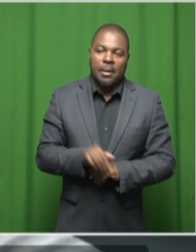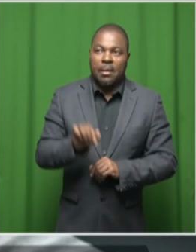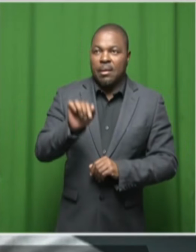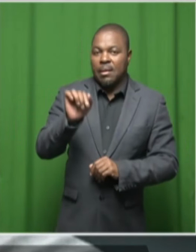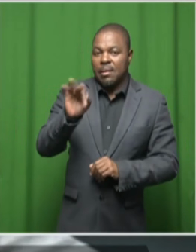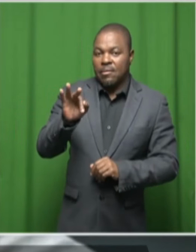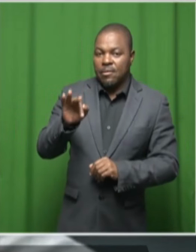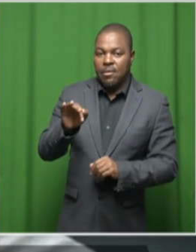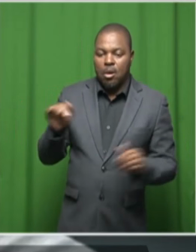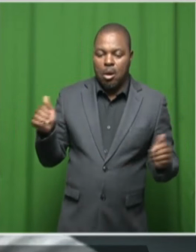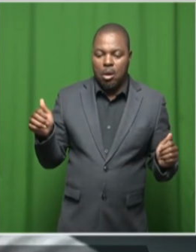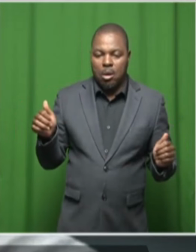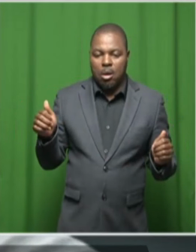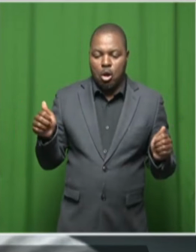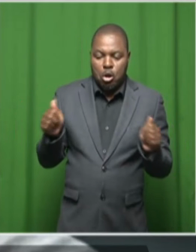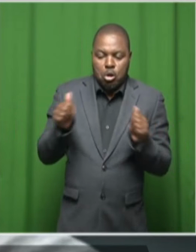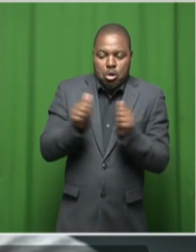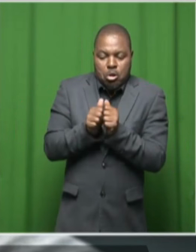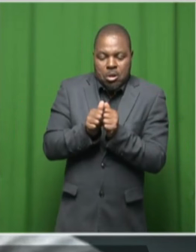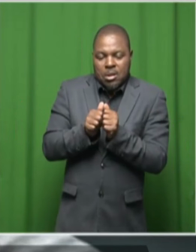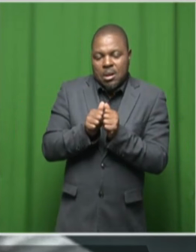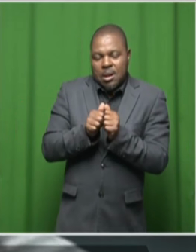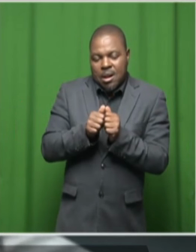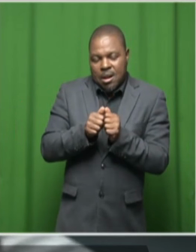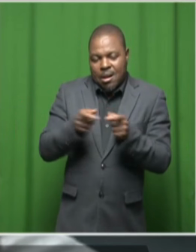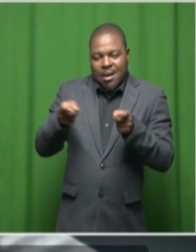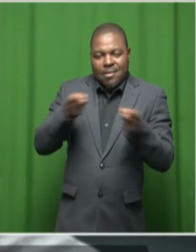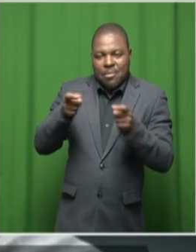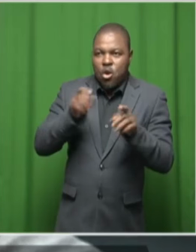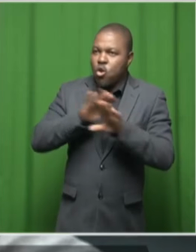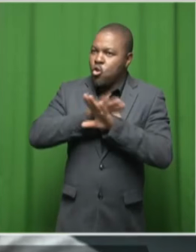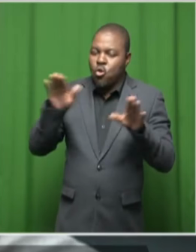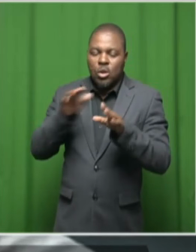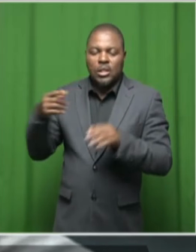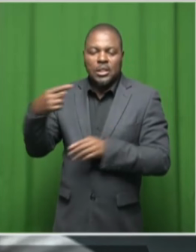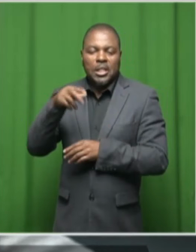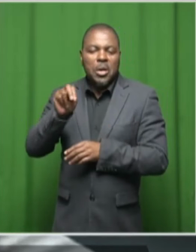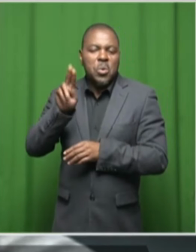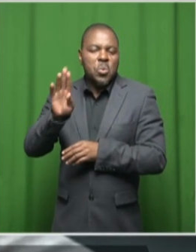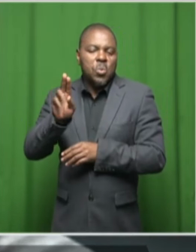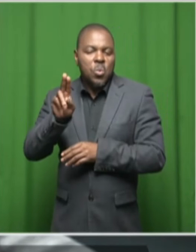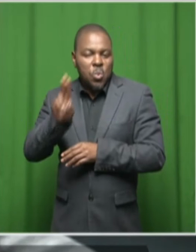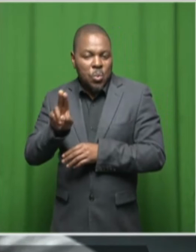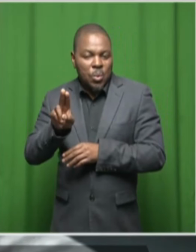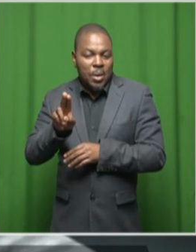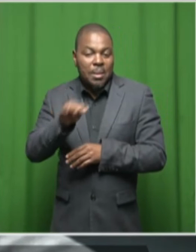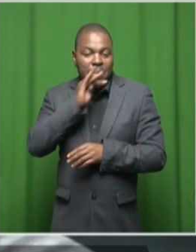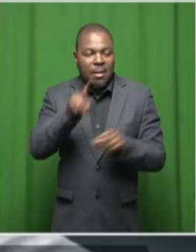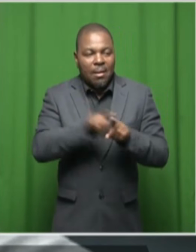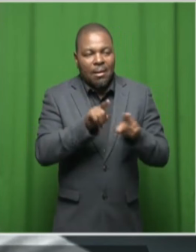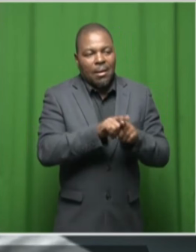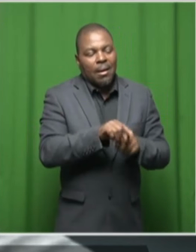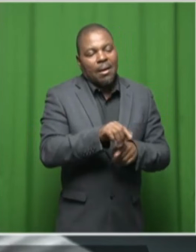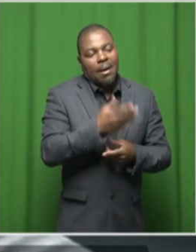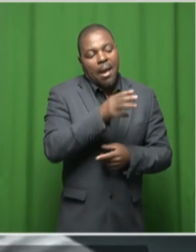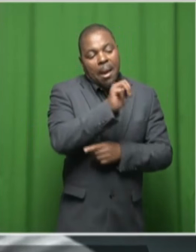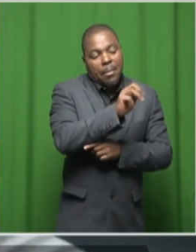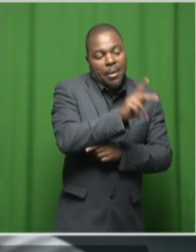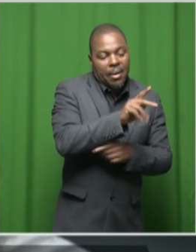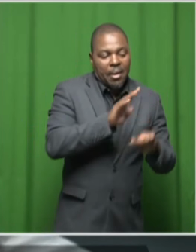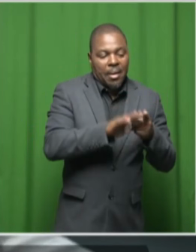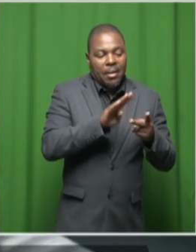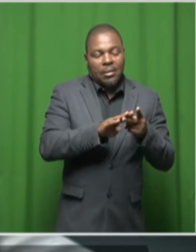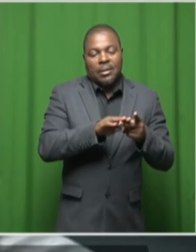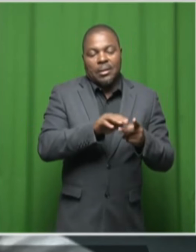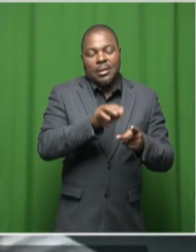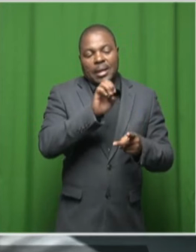the coalition government rather than a government of national unity, and in these structures, the MK and the EFF decide to stay out of